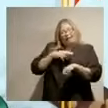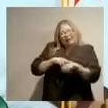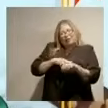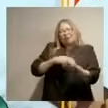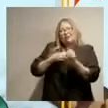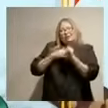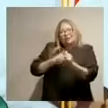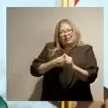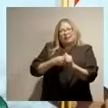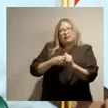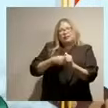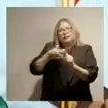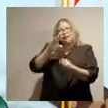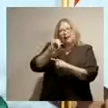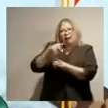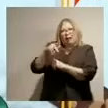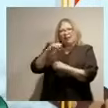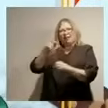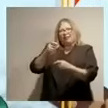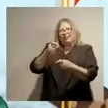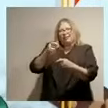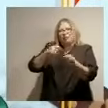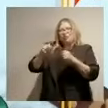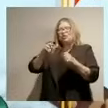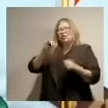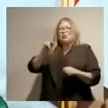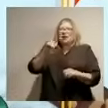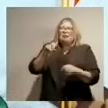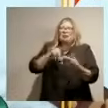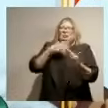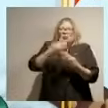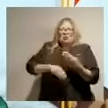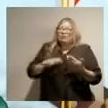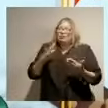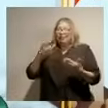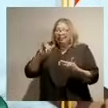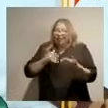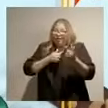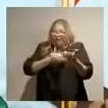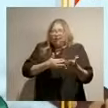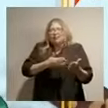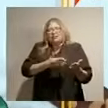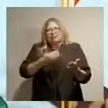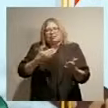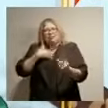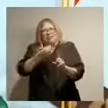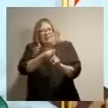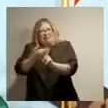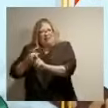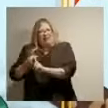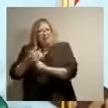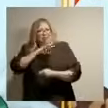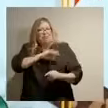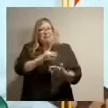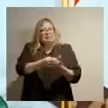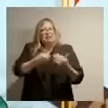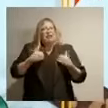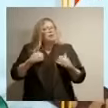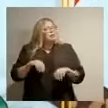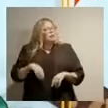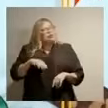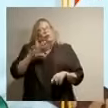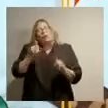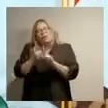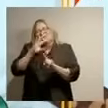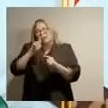and effect. We're also working across the spectrum, other strategies as it relates to